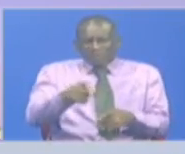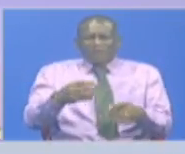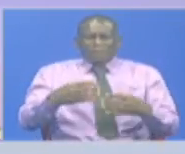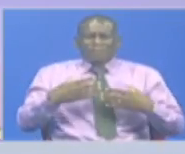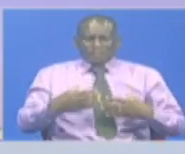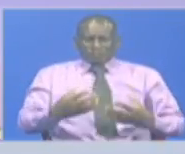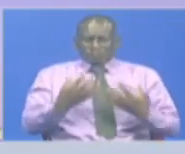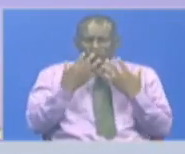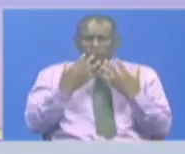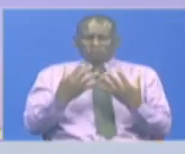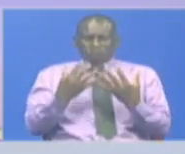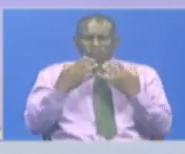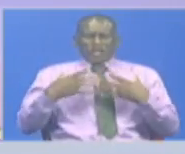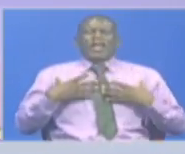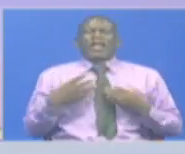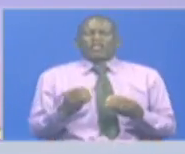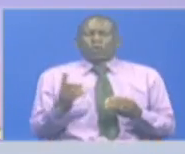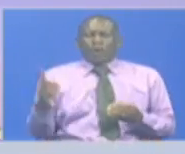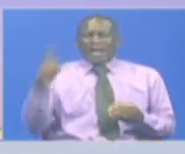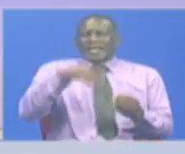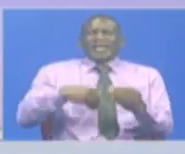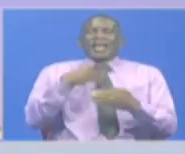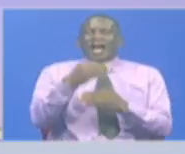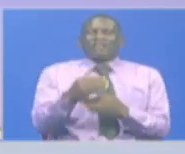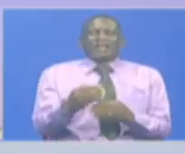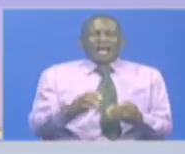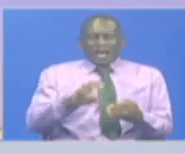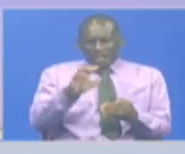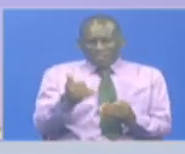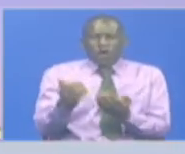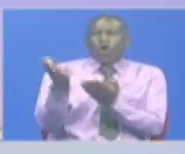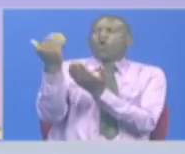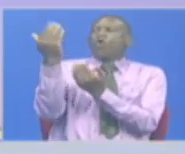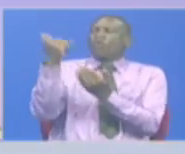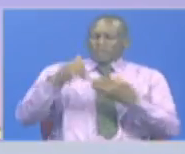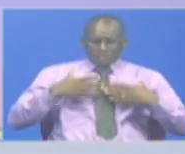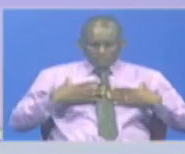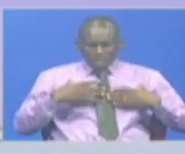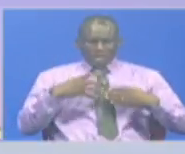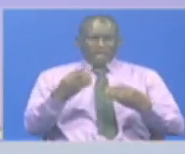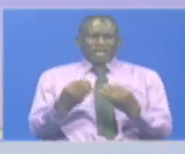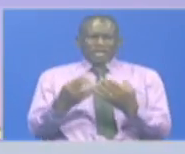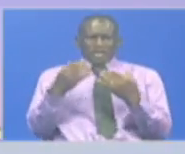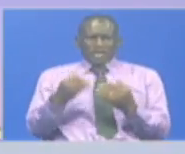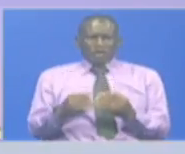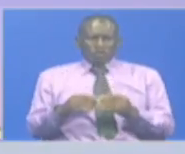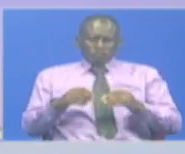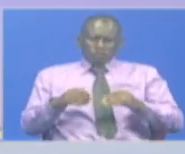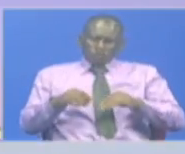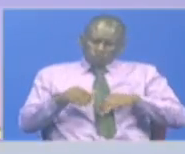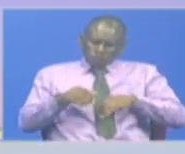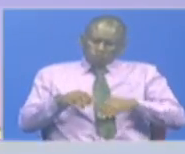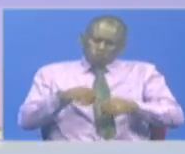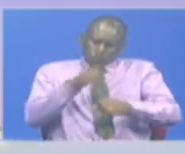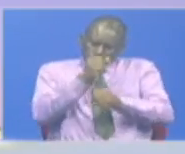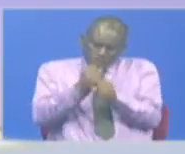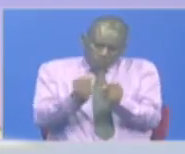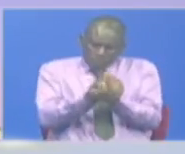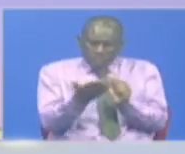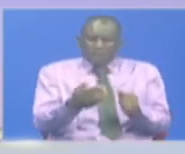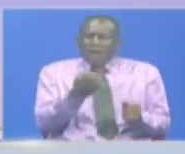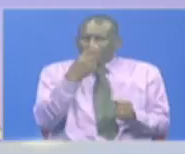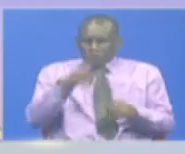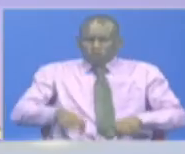their lungs one day after another in the hope of full recovery. Walking the journey with them are medical personnel, the